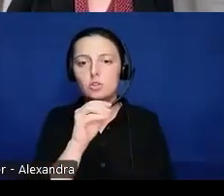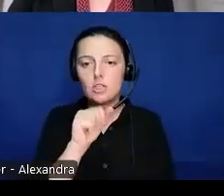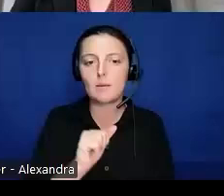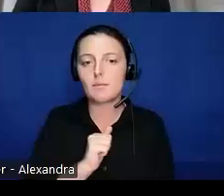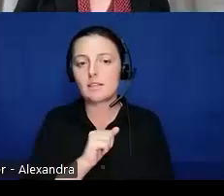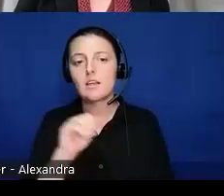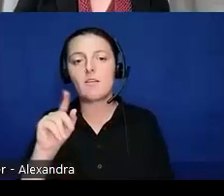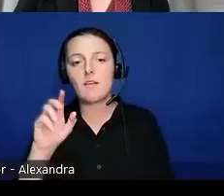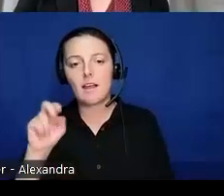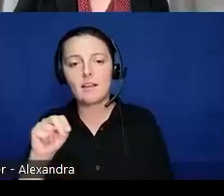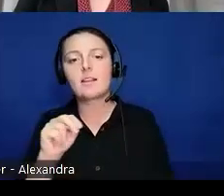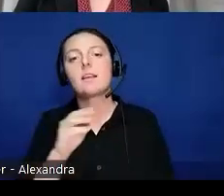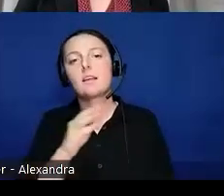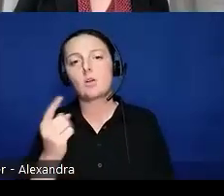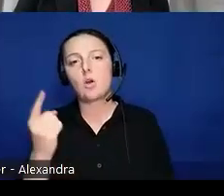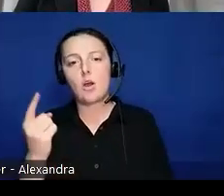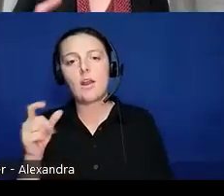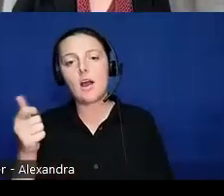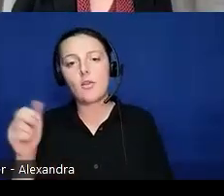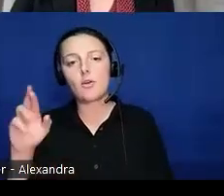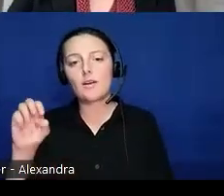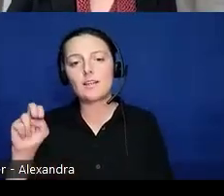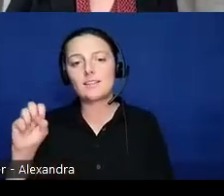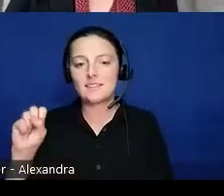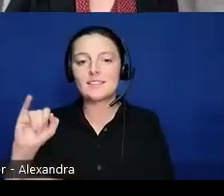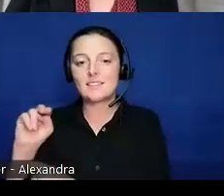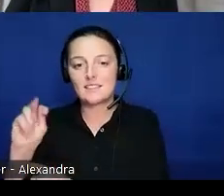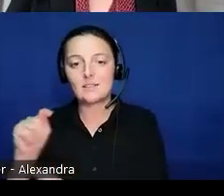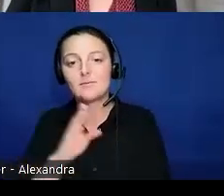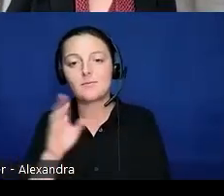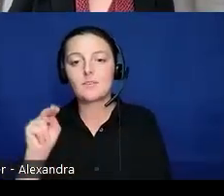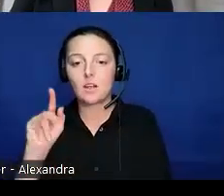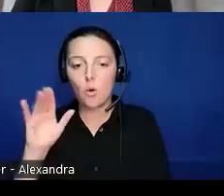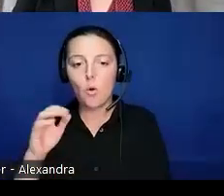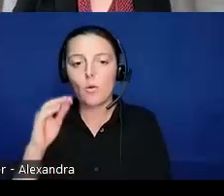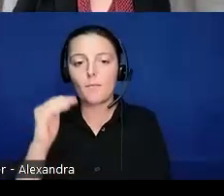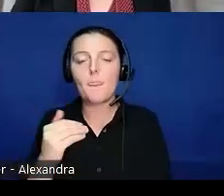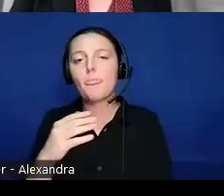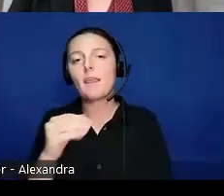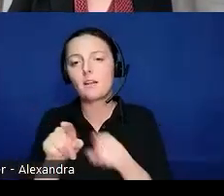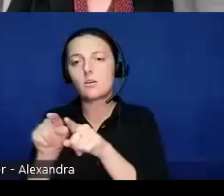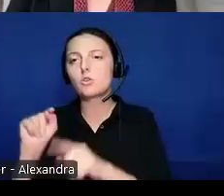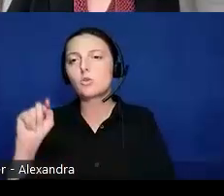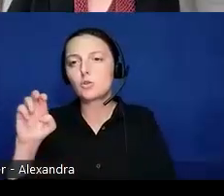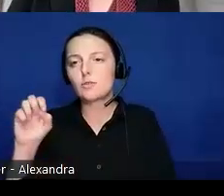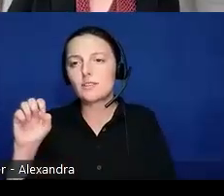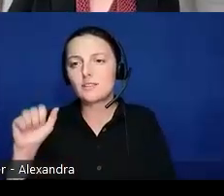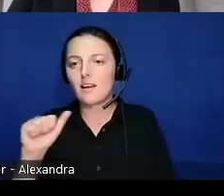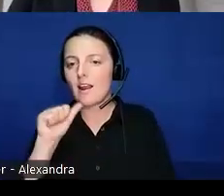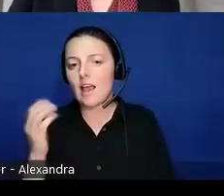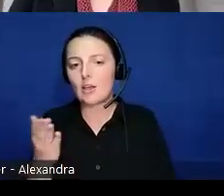another psychiatrist. And we also have Teresa, who's not pictured here, our recovery coach who has lived